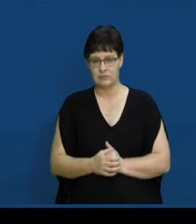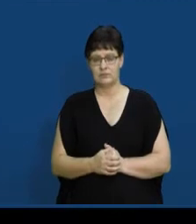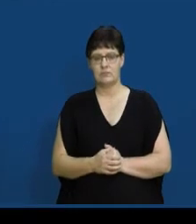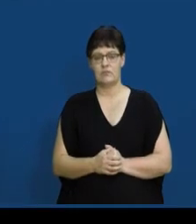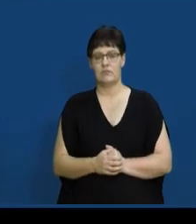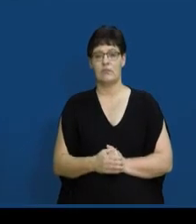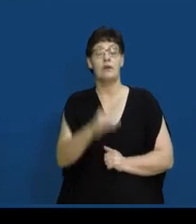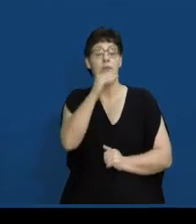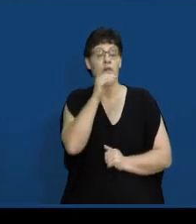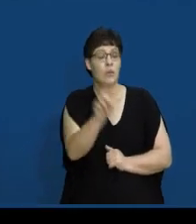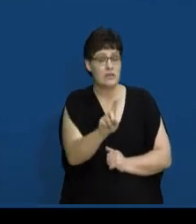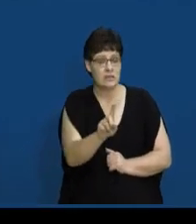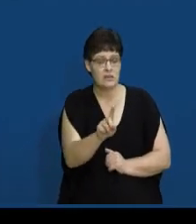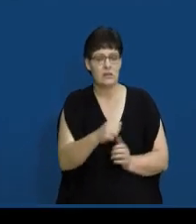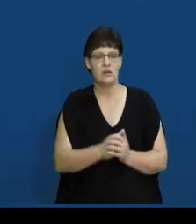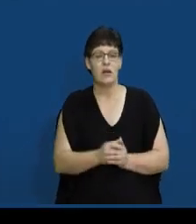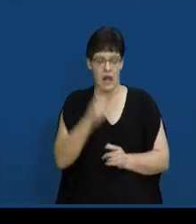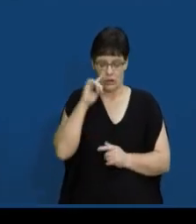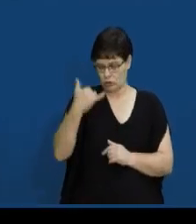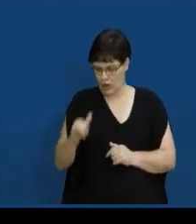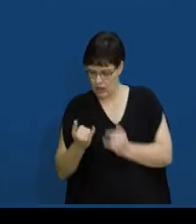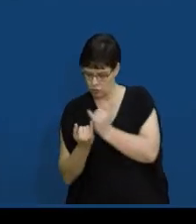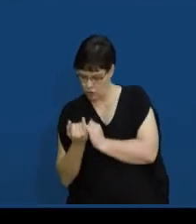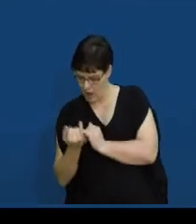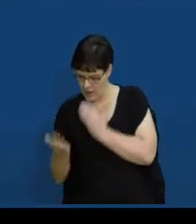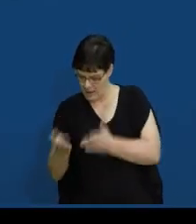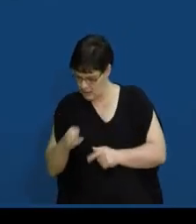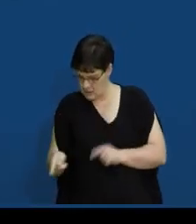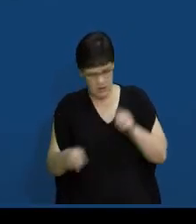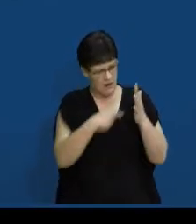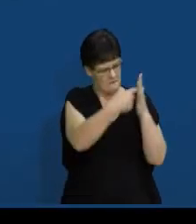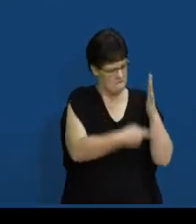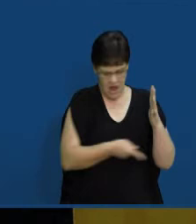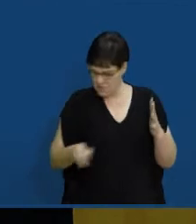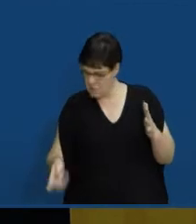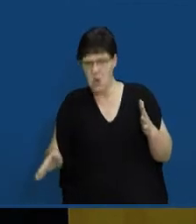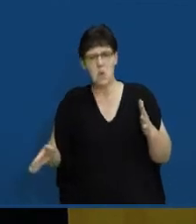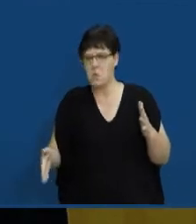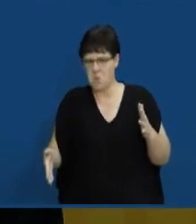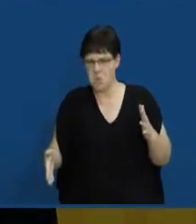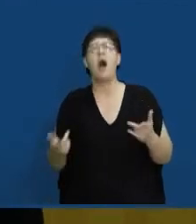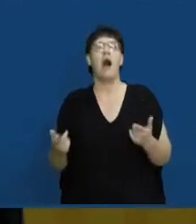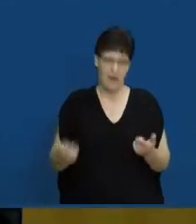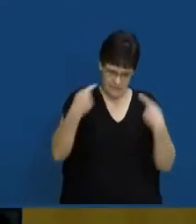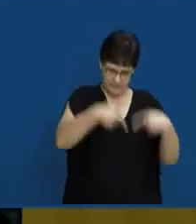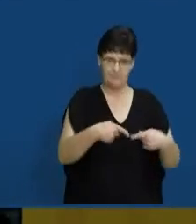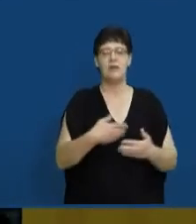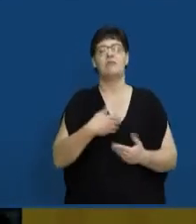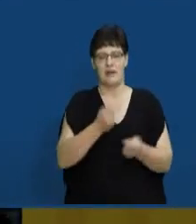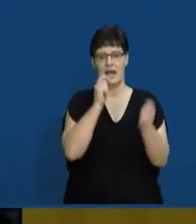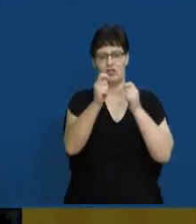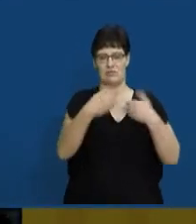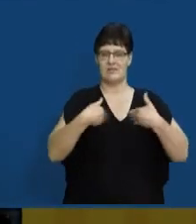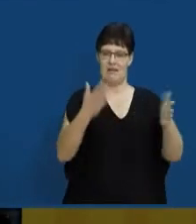That means you've now checked the trial balance. None of these appear. I can now go ahead and start with my